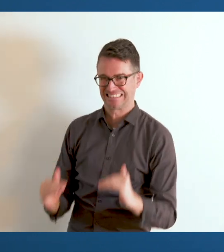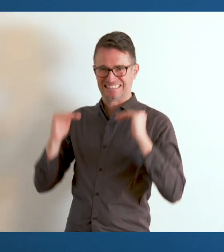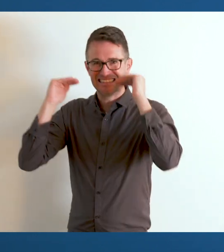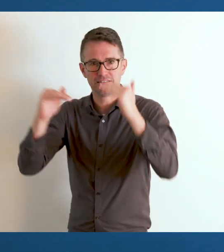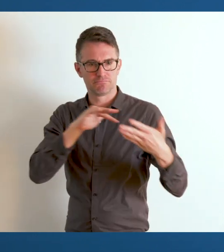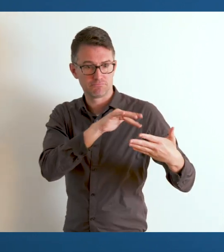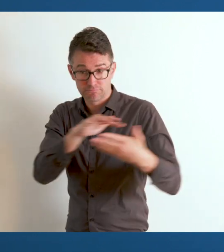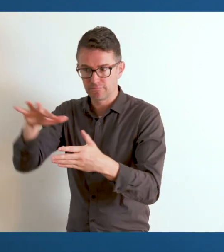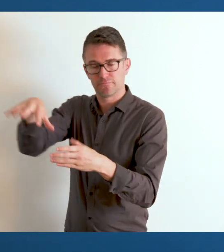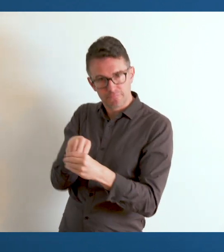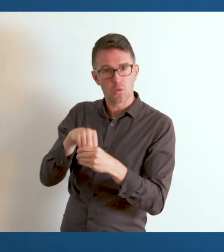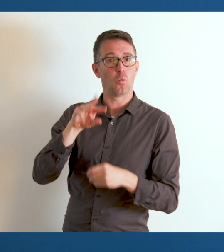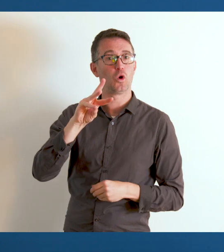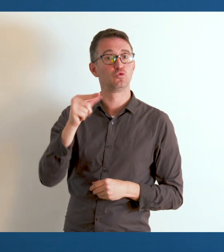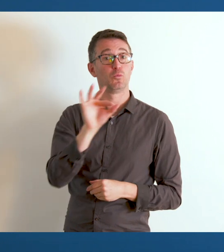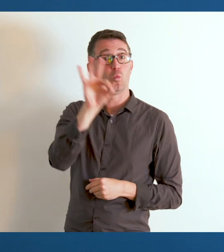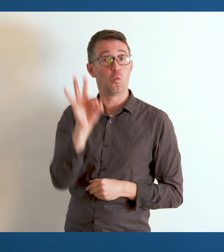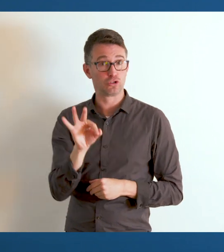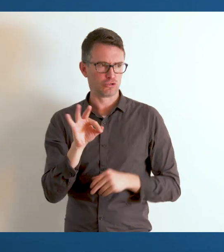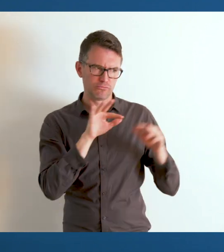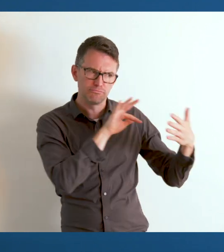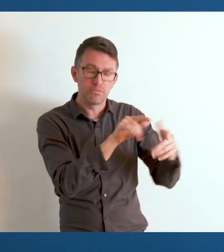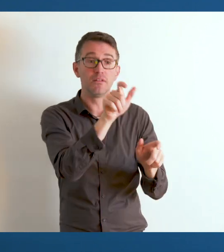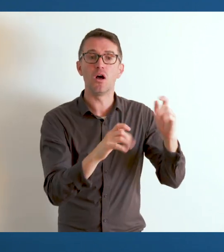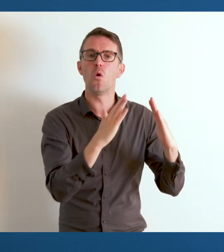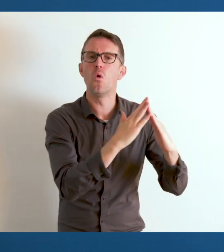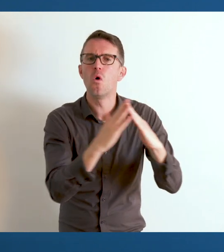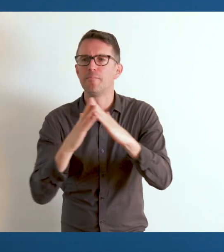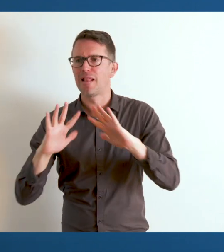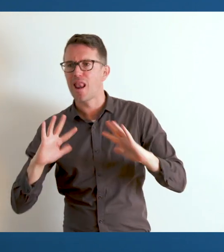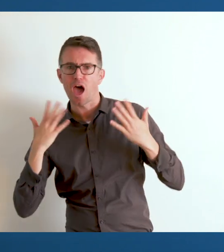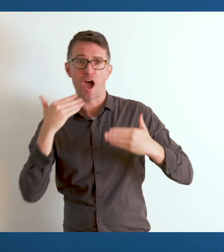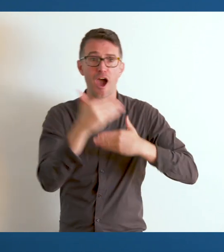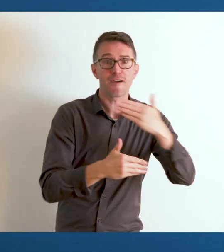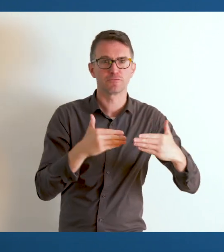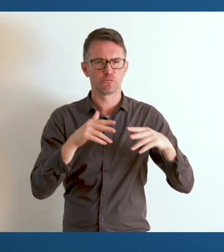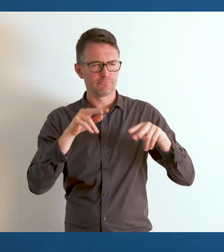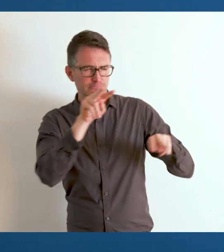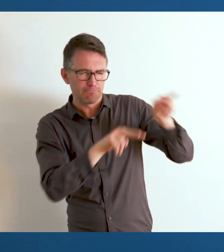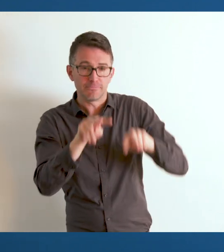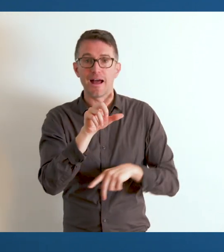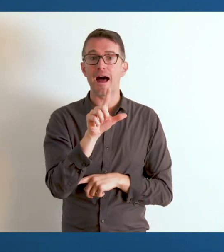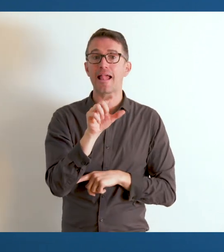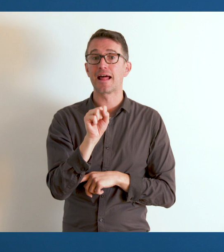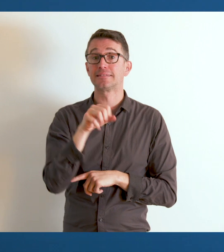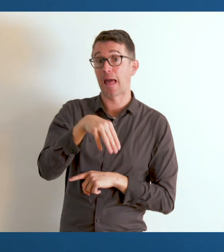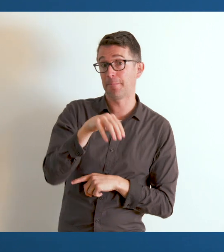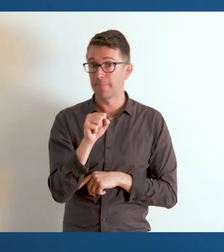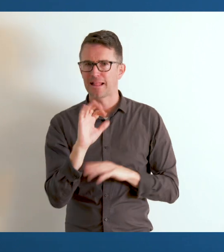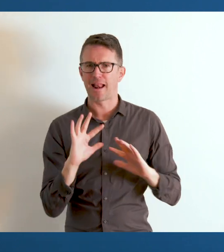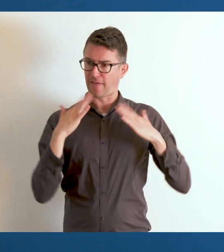set into future World Bank-sponsored household surveys, including the Living Standards Measurement Surveys,